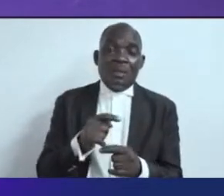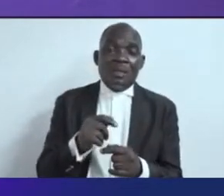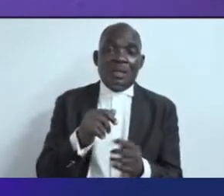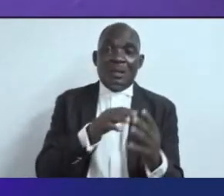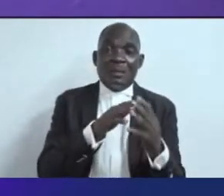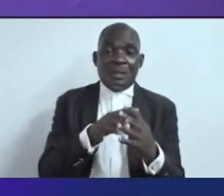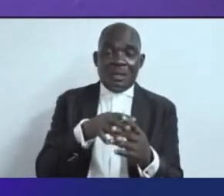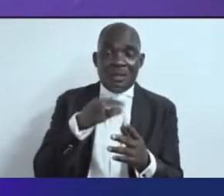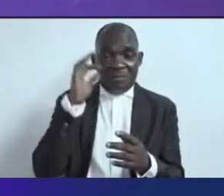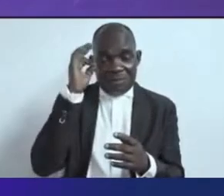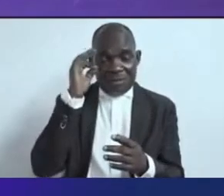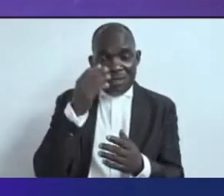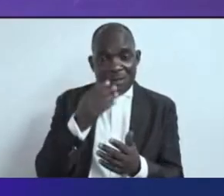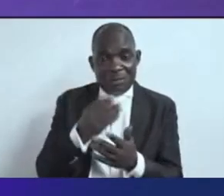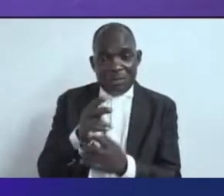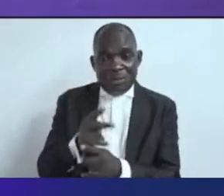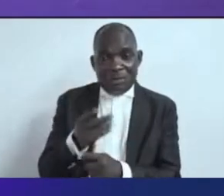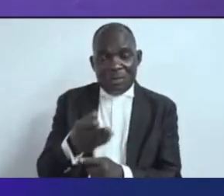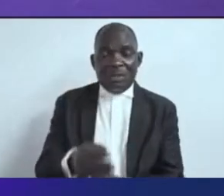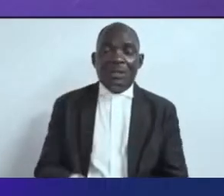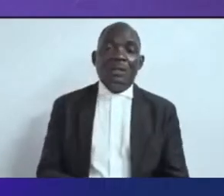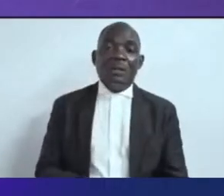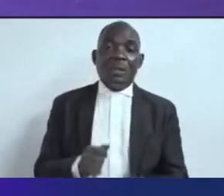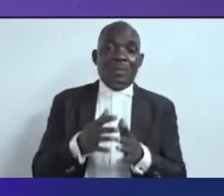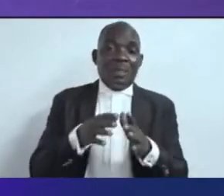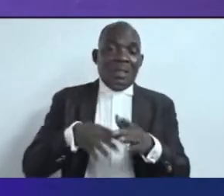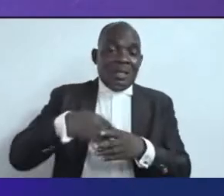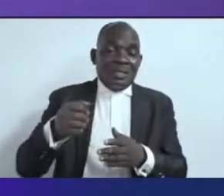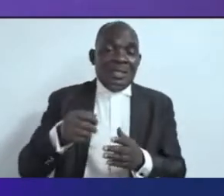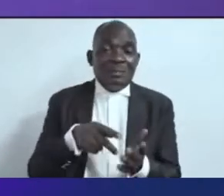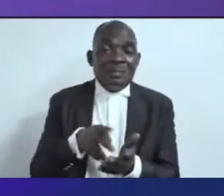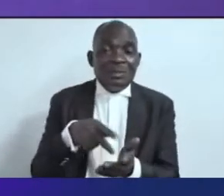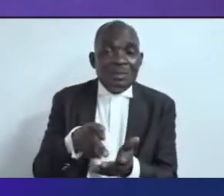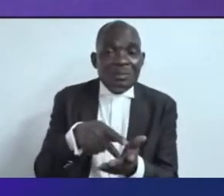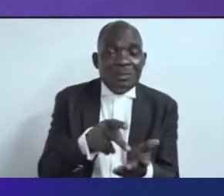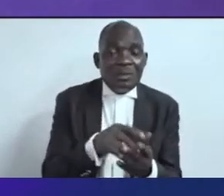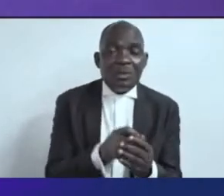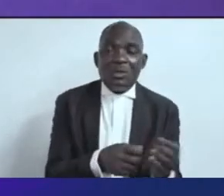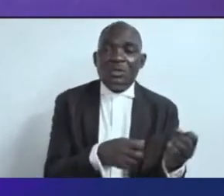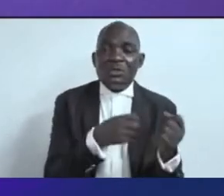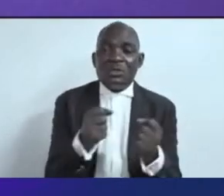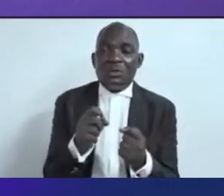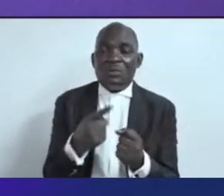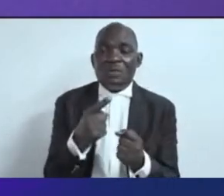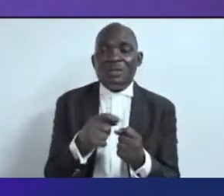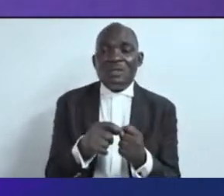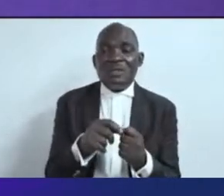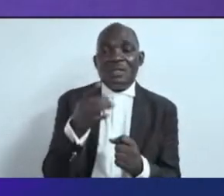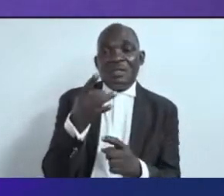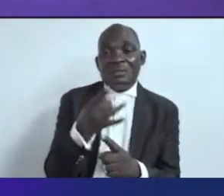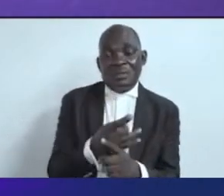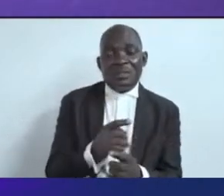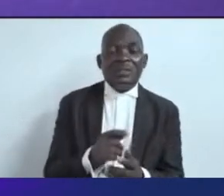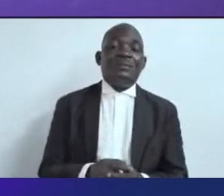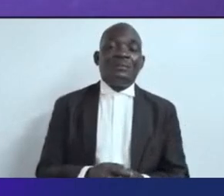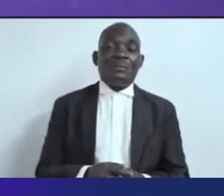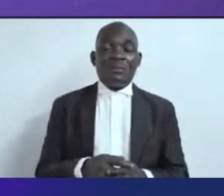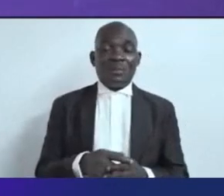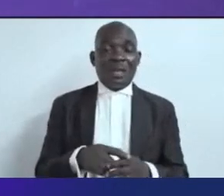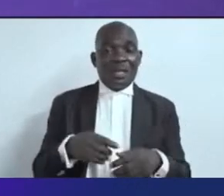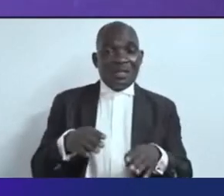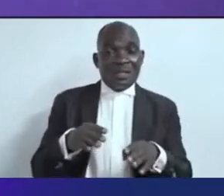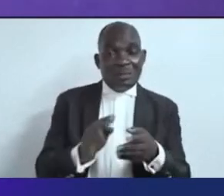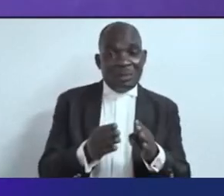Federal Reserve. The external payment position was strong in the first 8 months. The trade